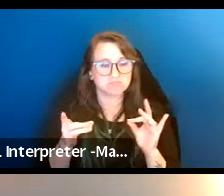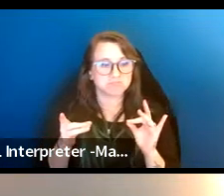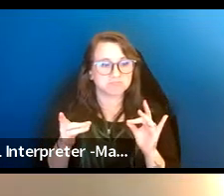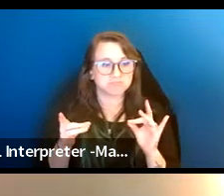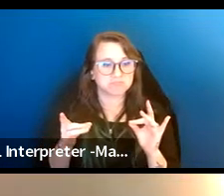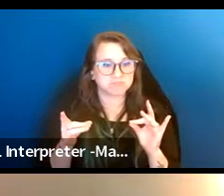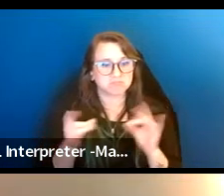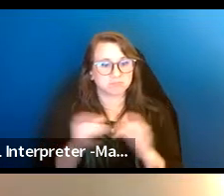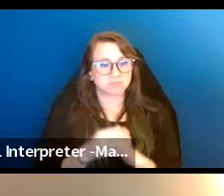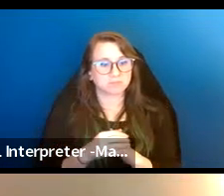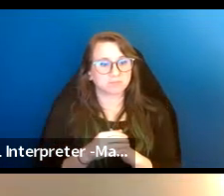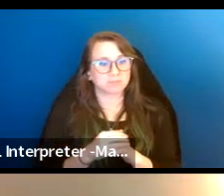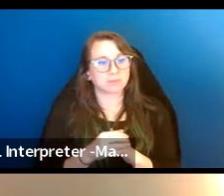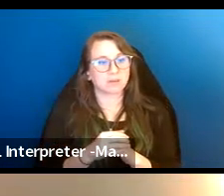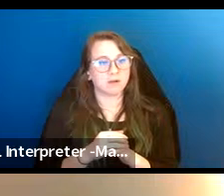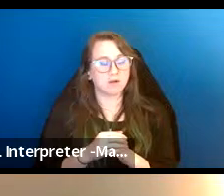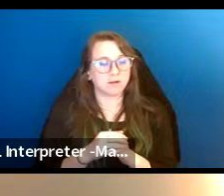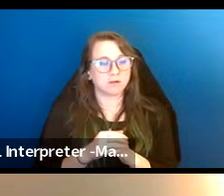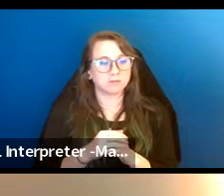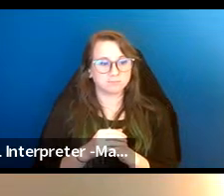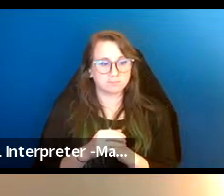commissioners?